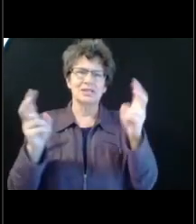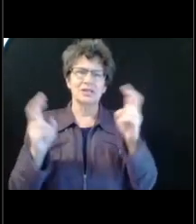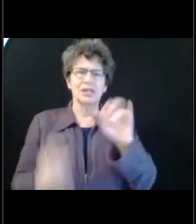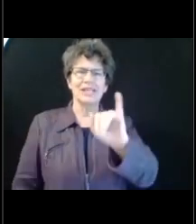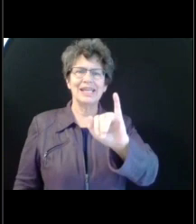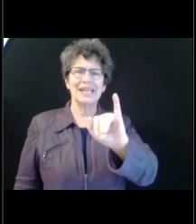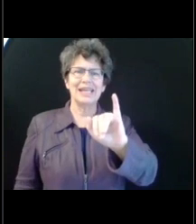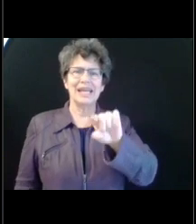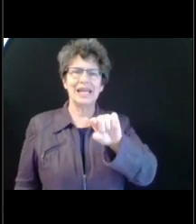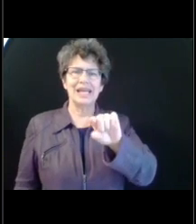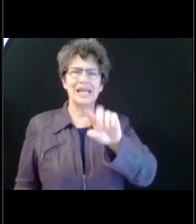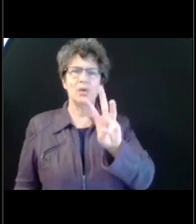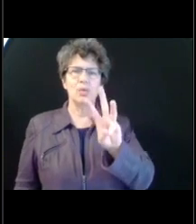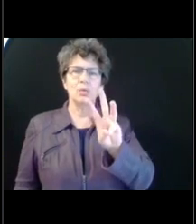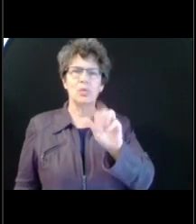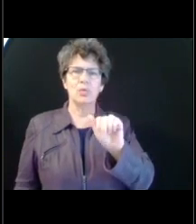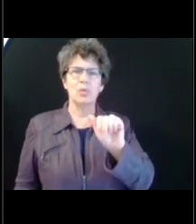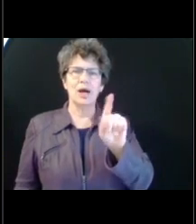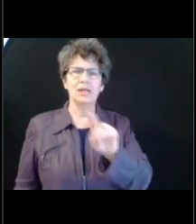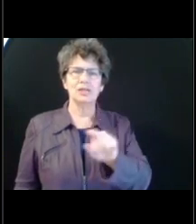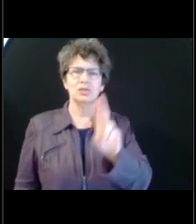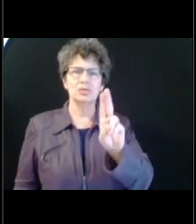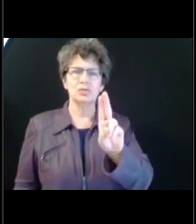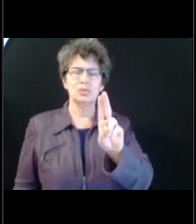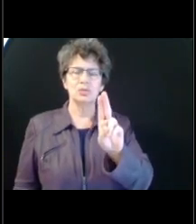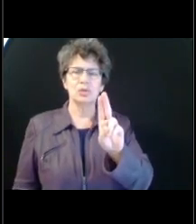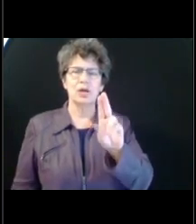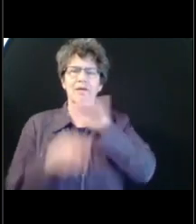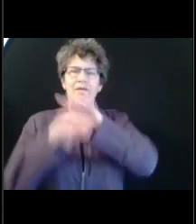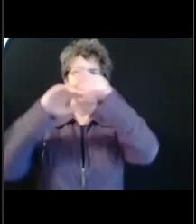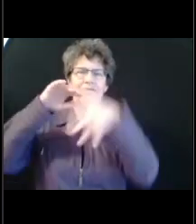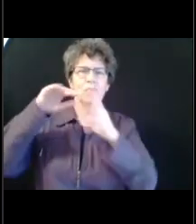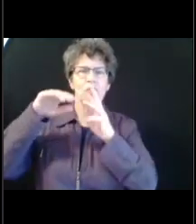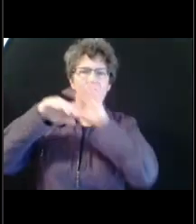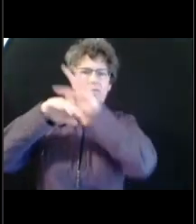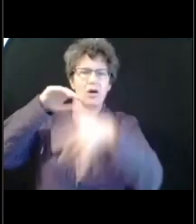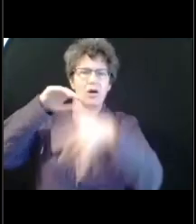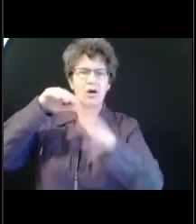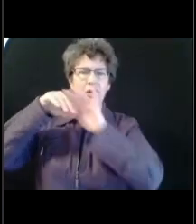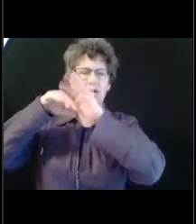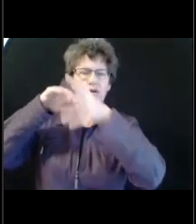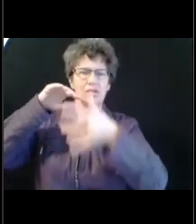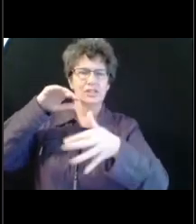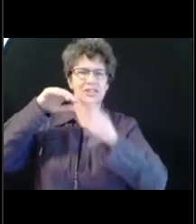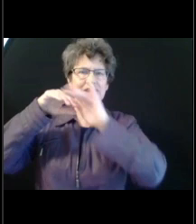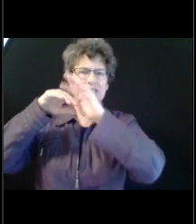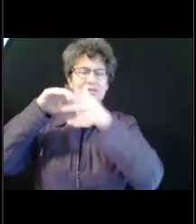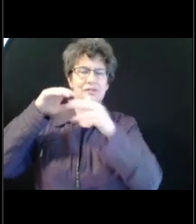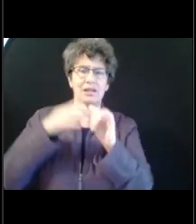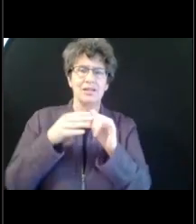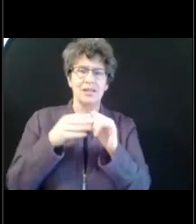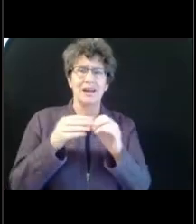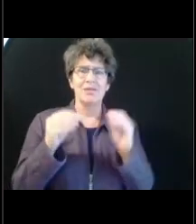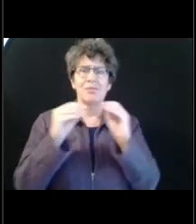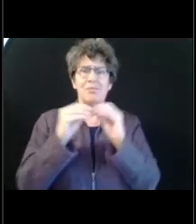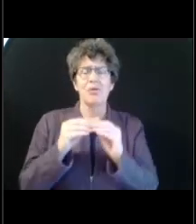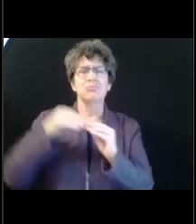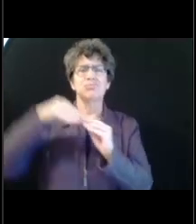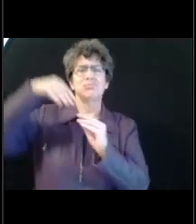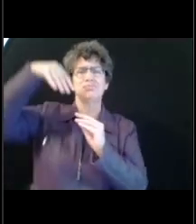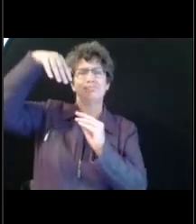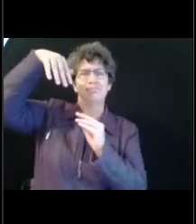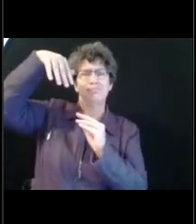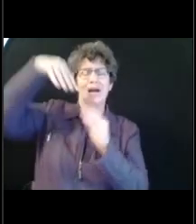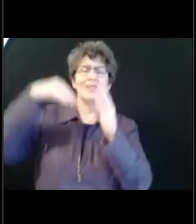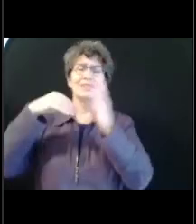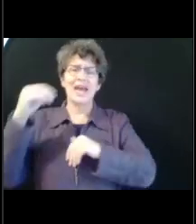Falls. She loved to travel. And in the Iguazu Falls, which are bigger, I think, than the Niagara Falls, there are